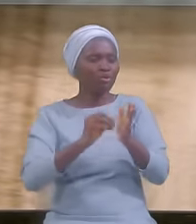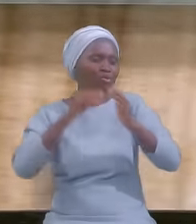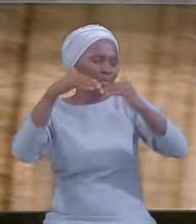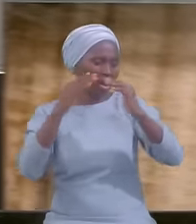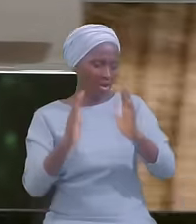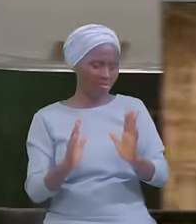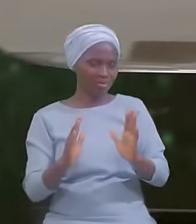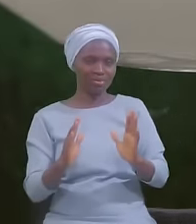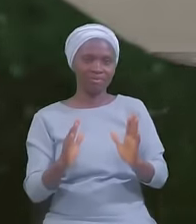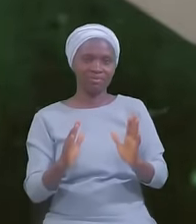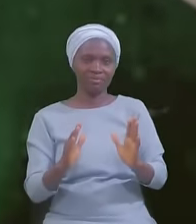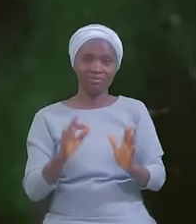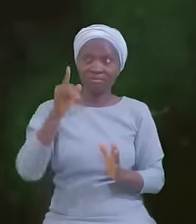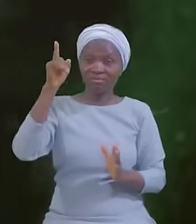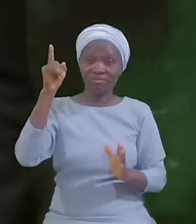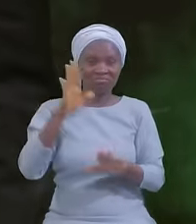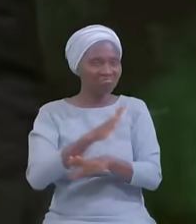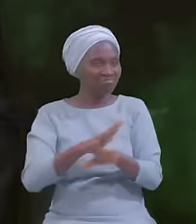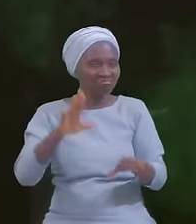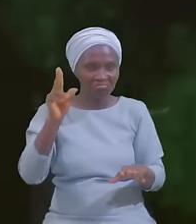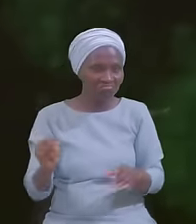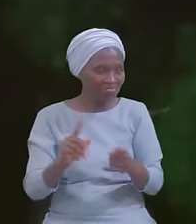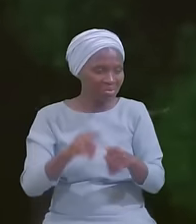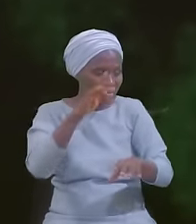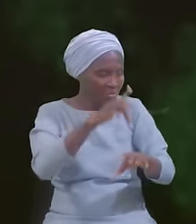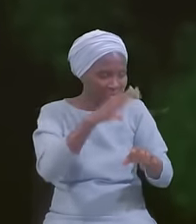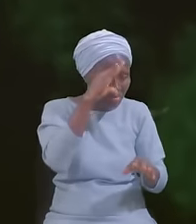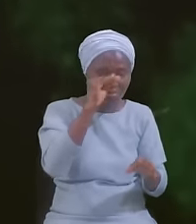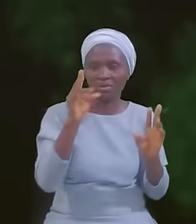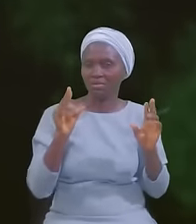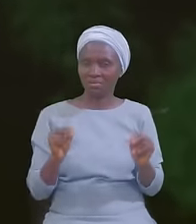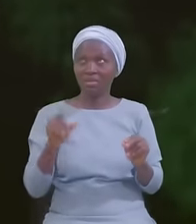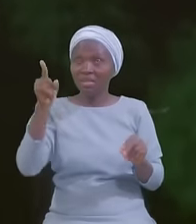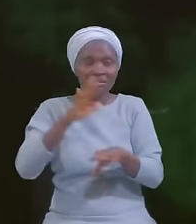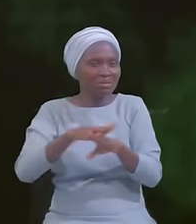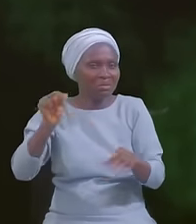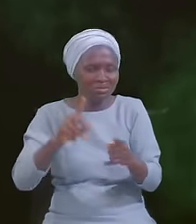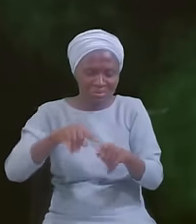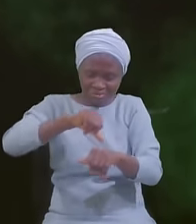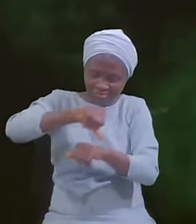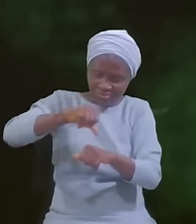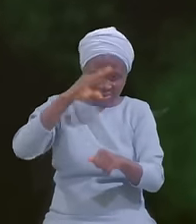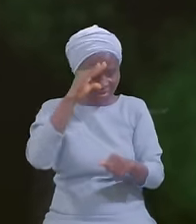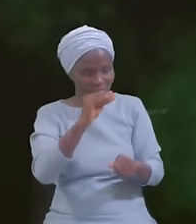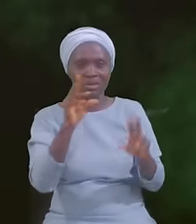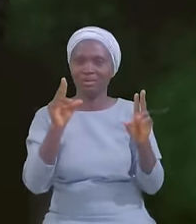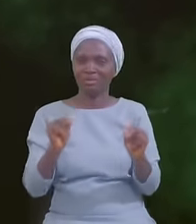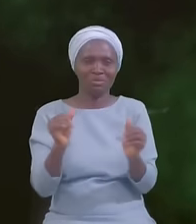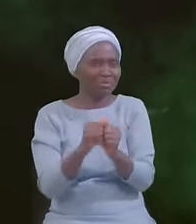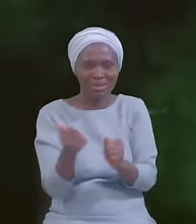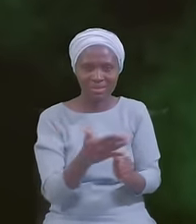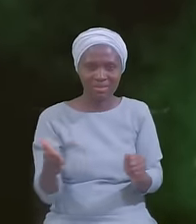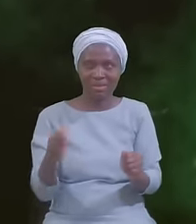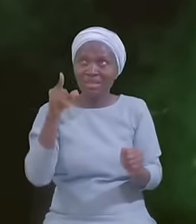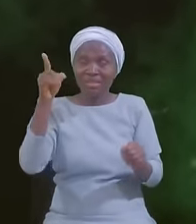house. He didn't even have to touch the man. He didn't have to anoint the man with anything. He